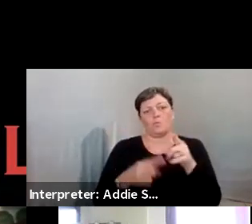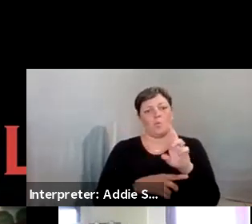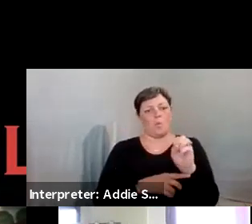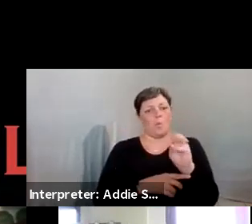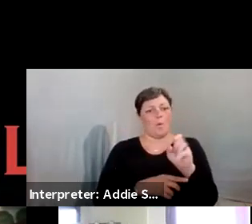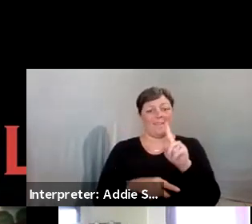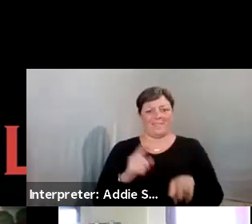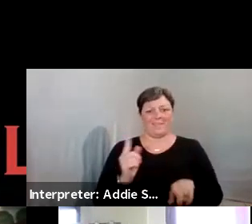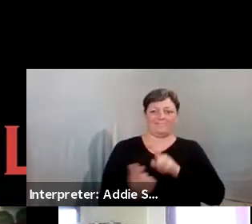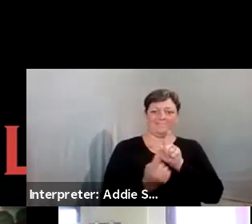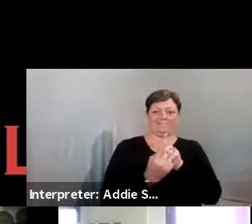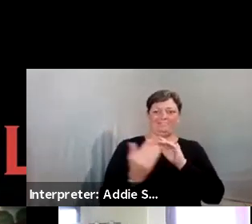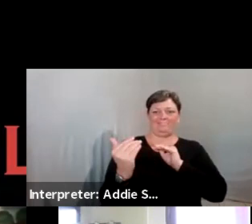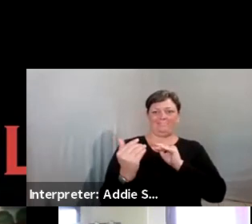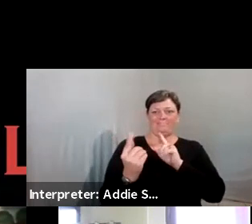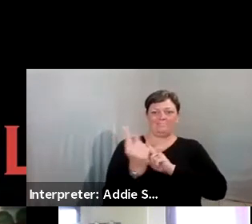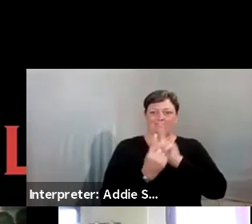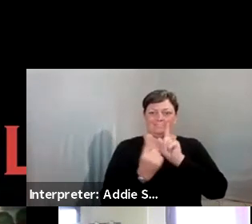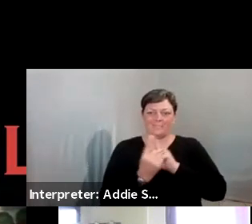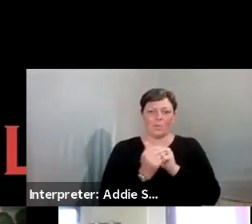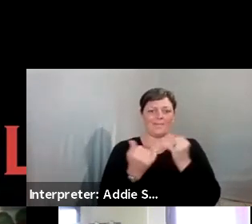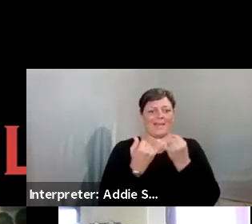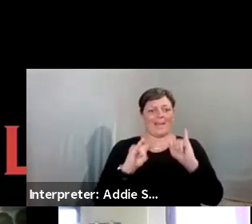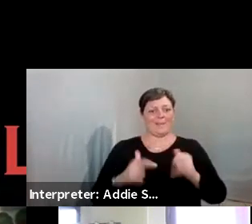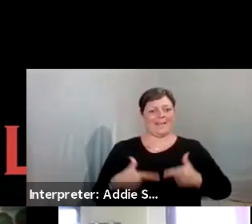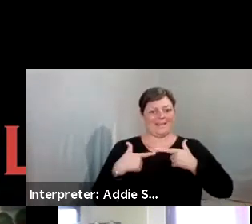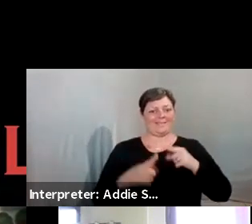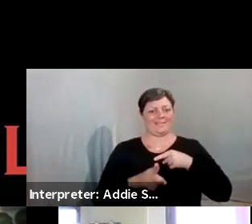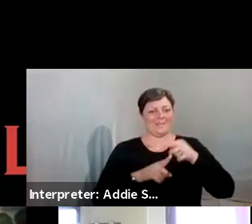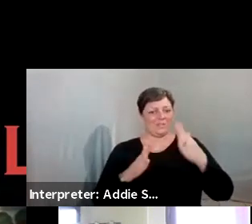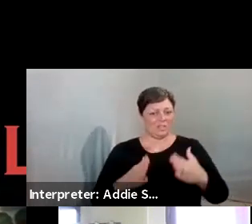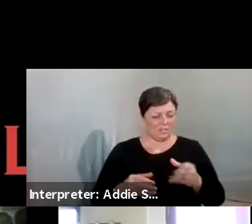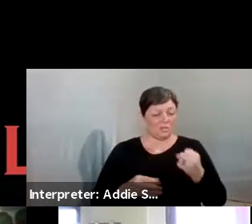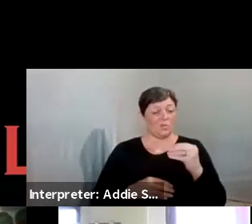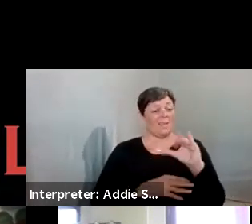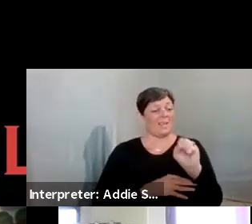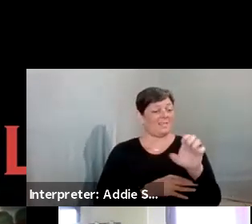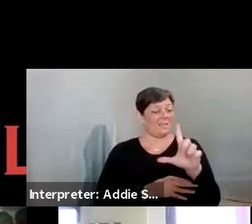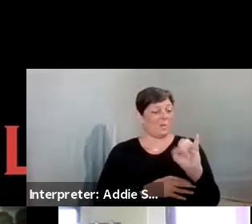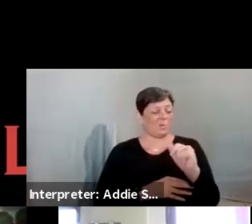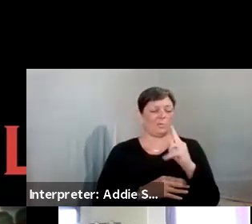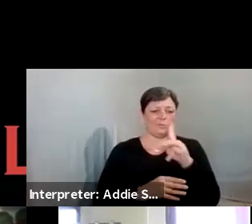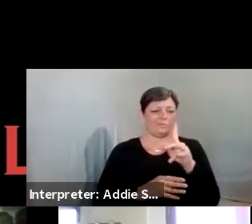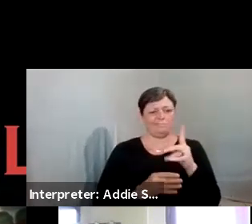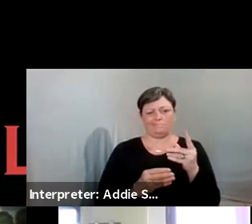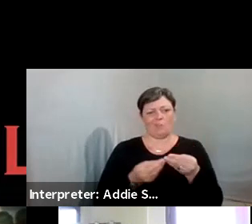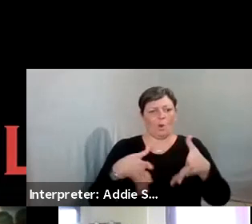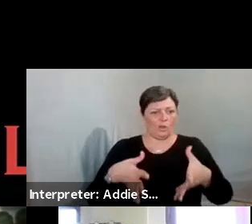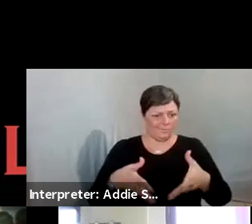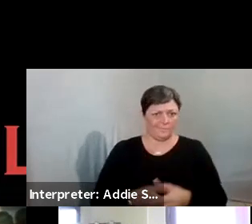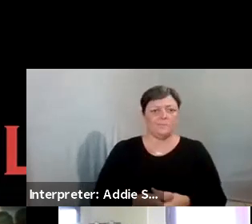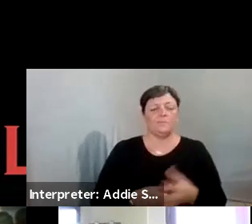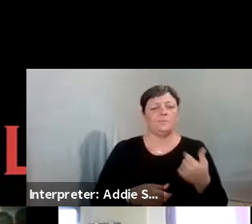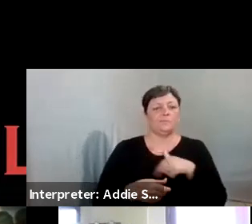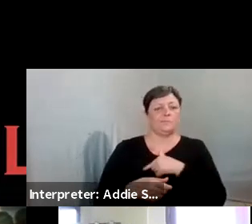meet one-on-one with a independent living specialist. So our caseloads have really dropped significantly. We've kind of ramped